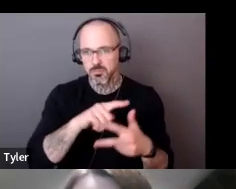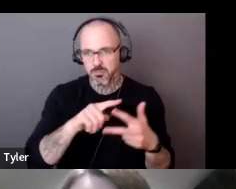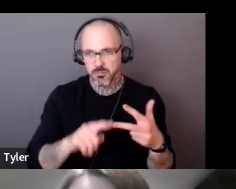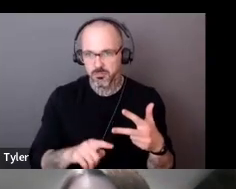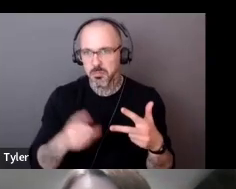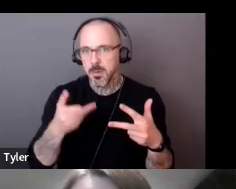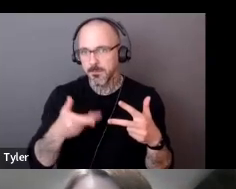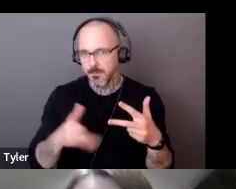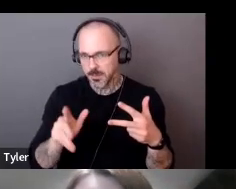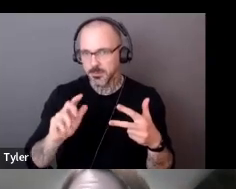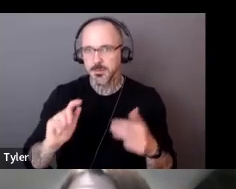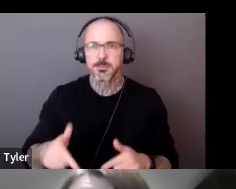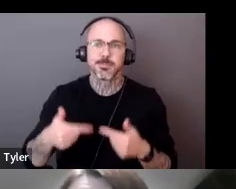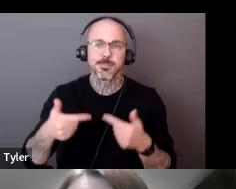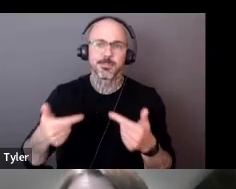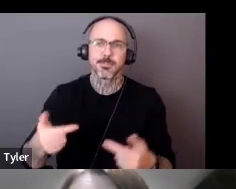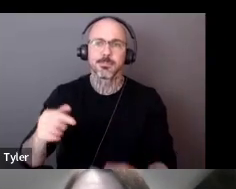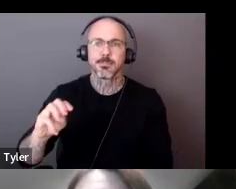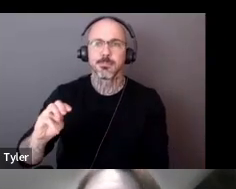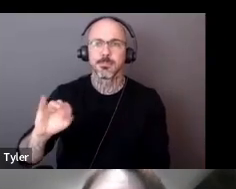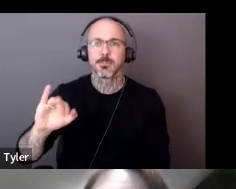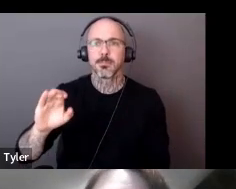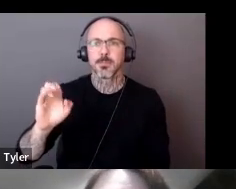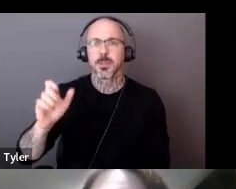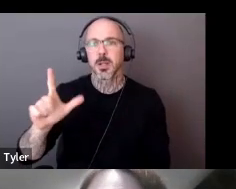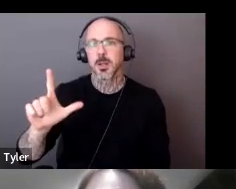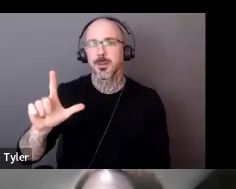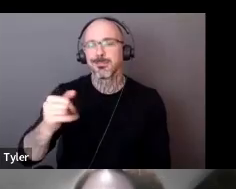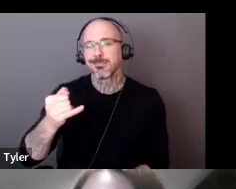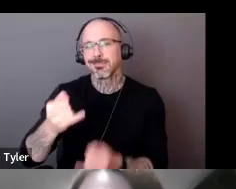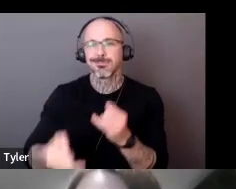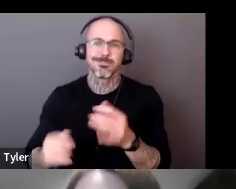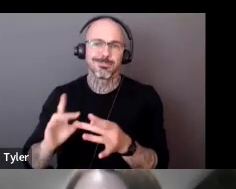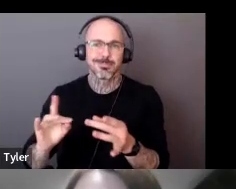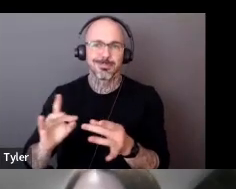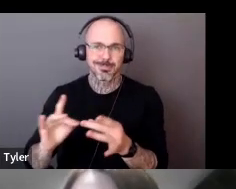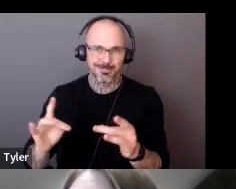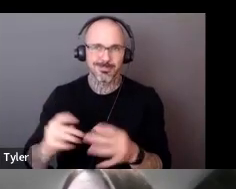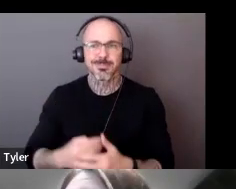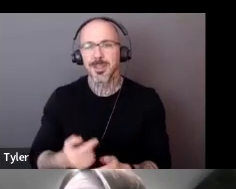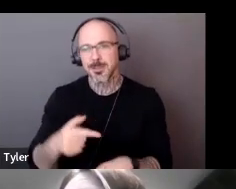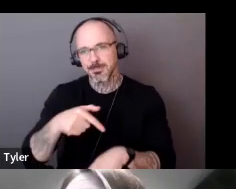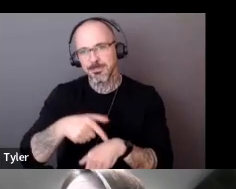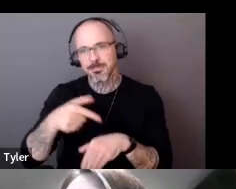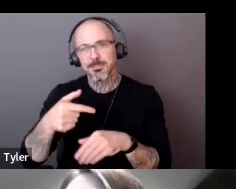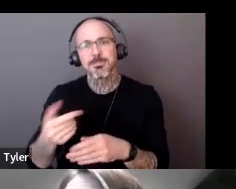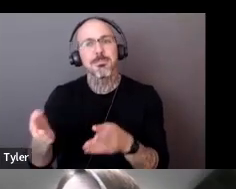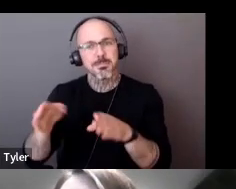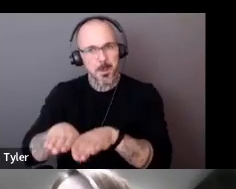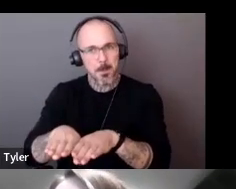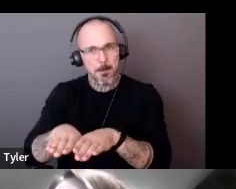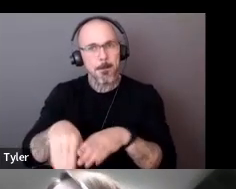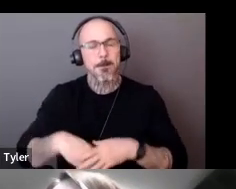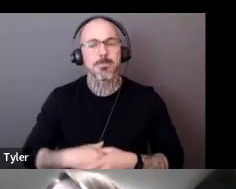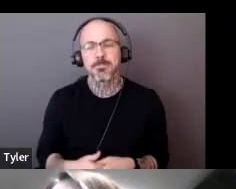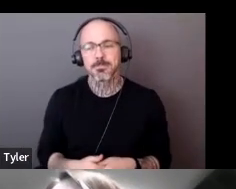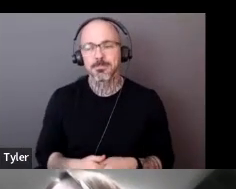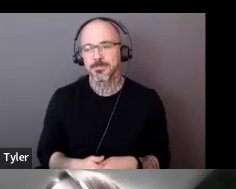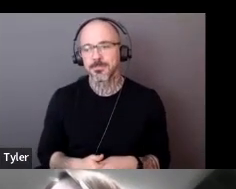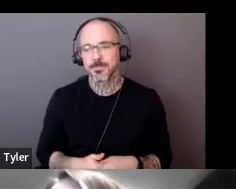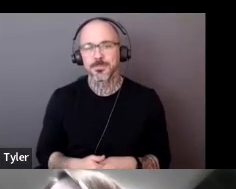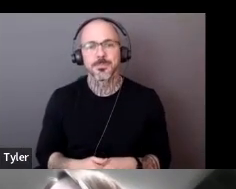for Michael to do a closing statement, and we will end our event shortly. So thank you. This